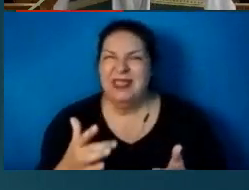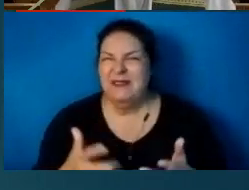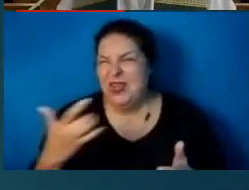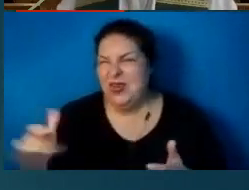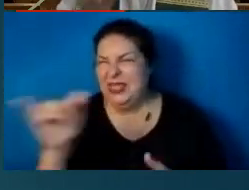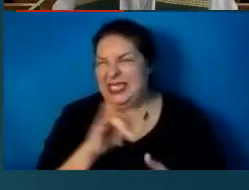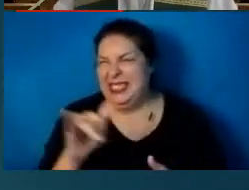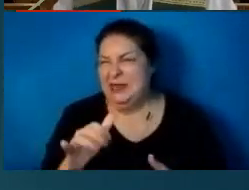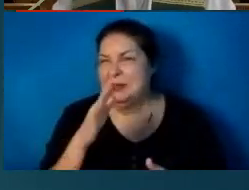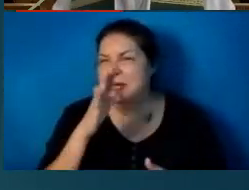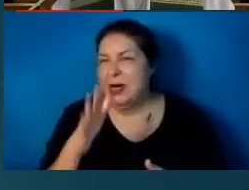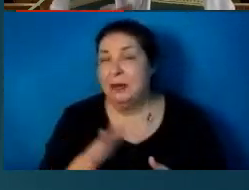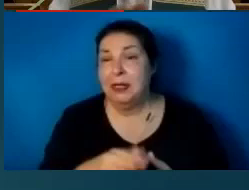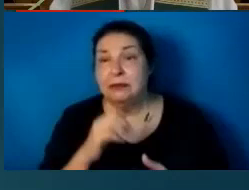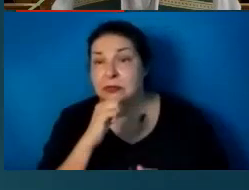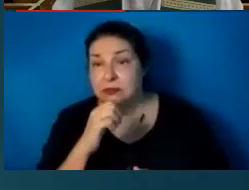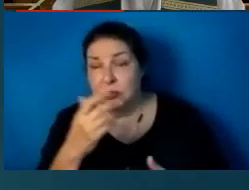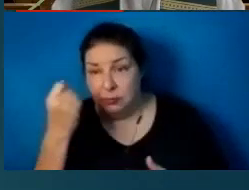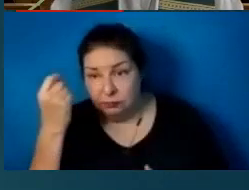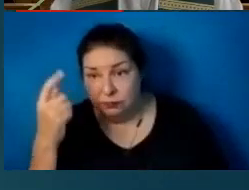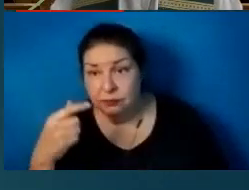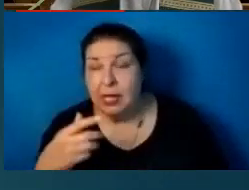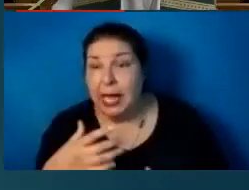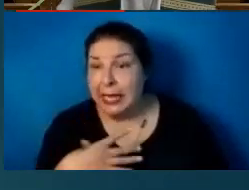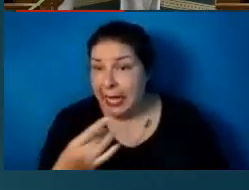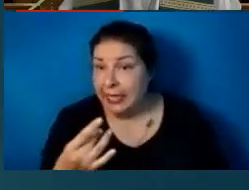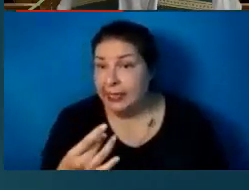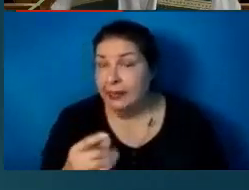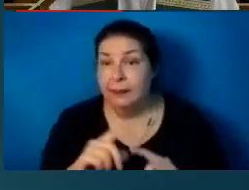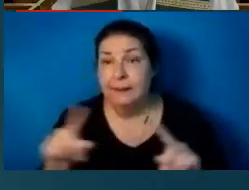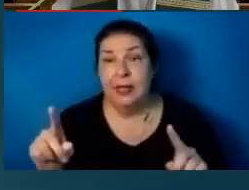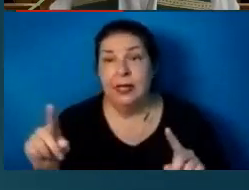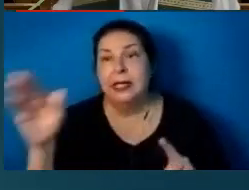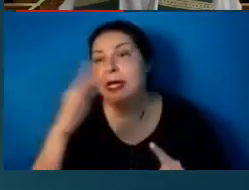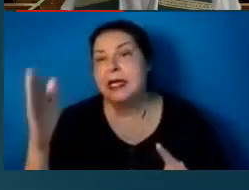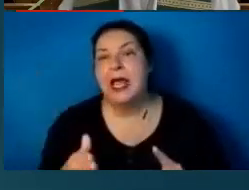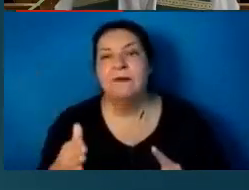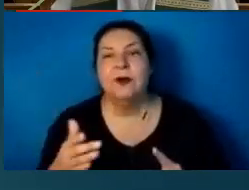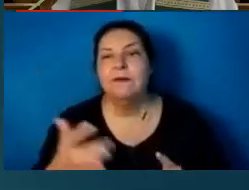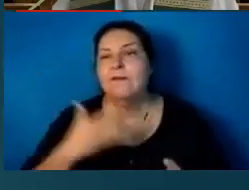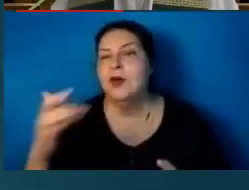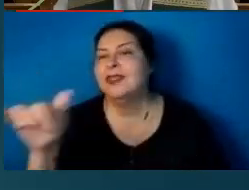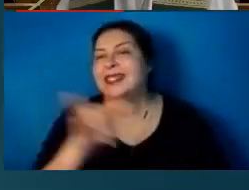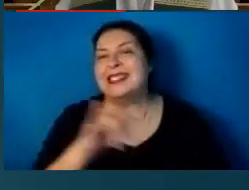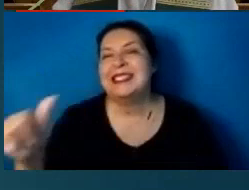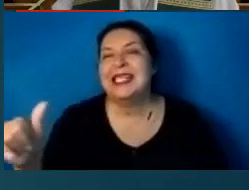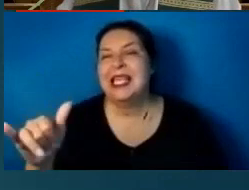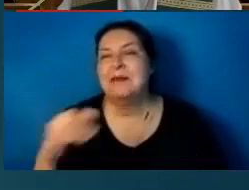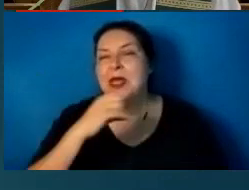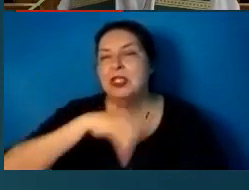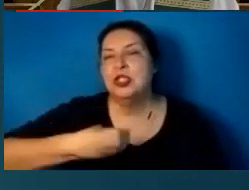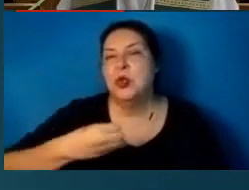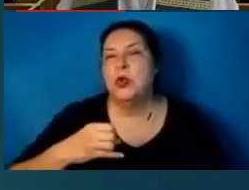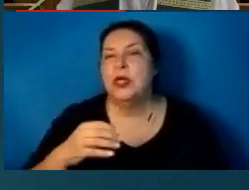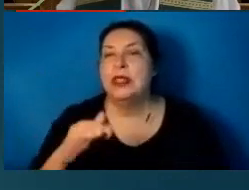she did. Don't get me wrong, I still like it, but I never got to the point of her joy in